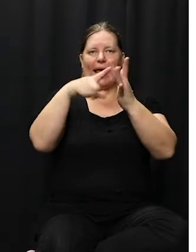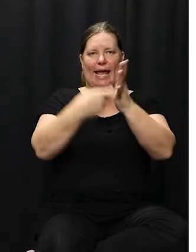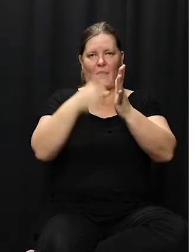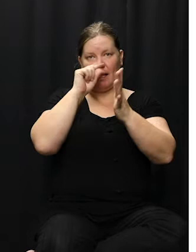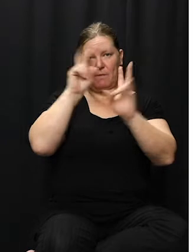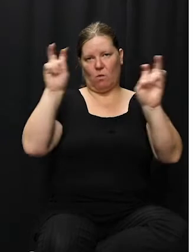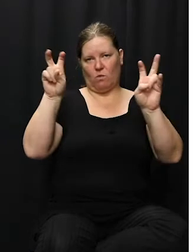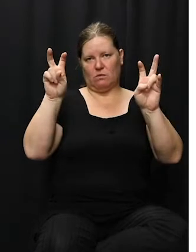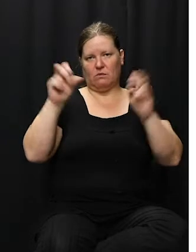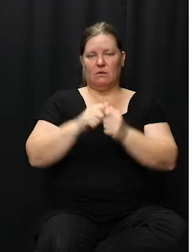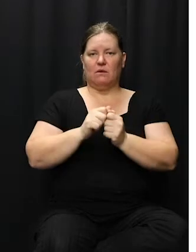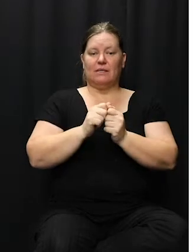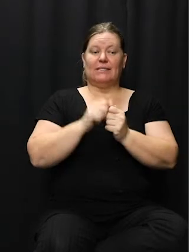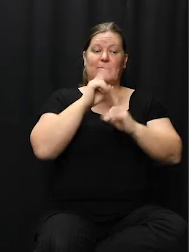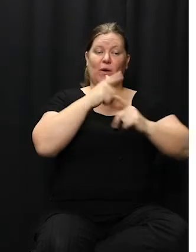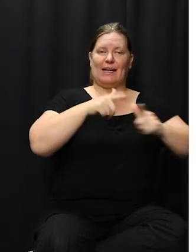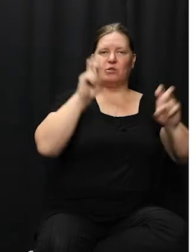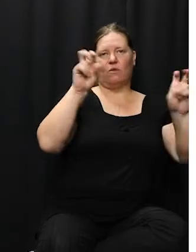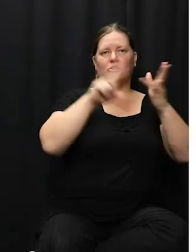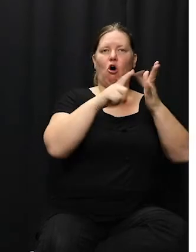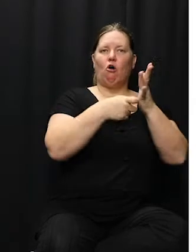So it's also called oral communication.